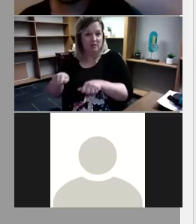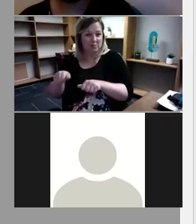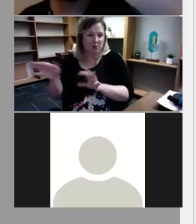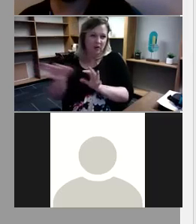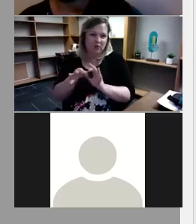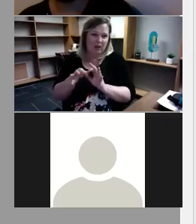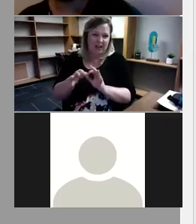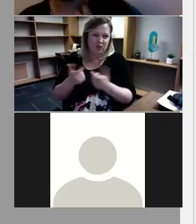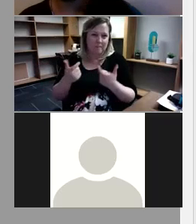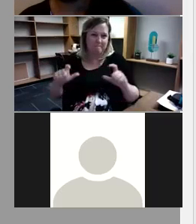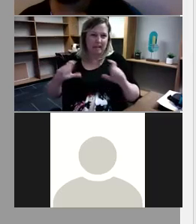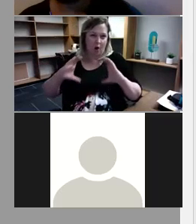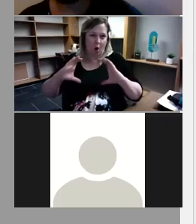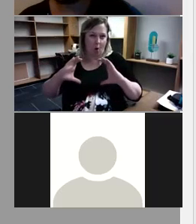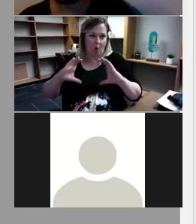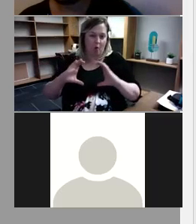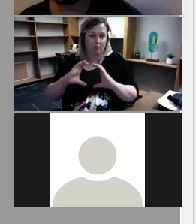1 works. So in that case,